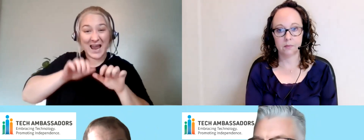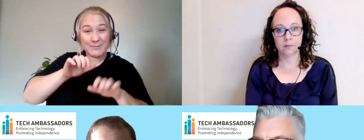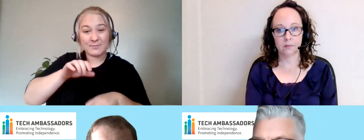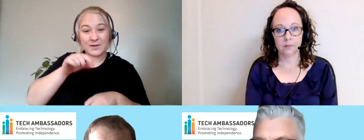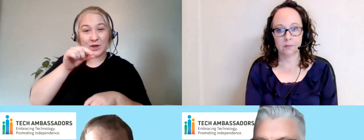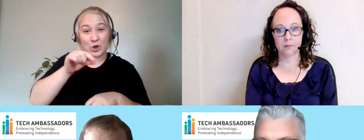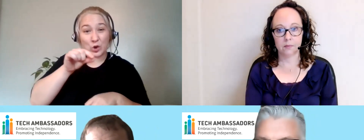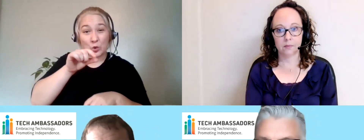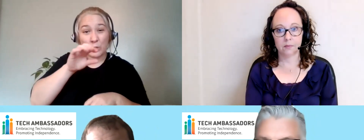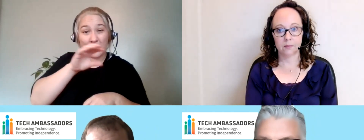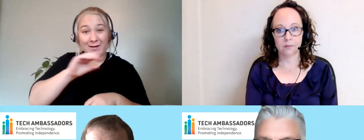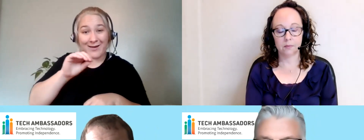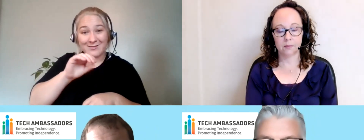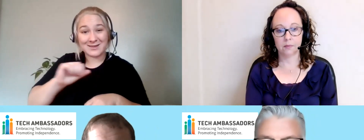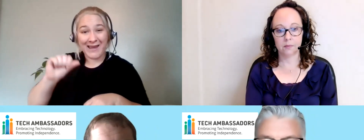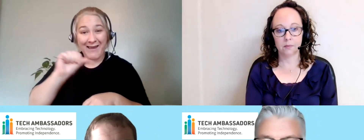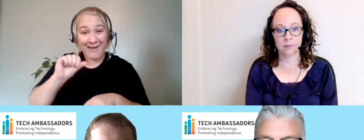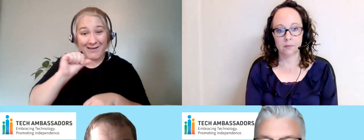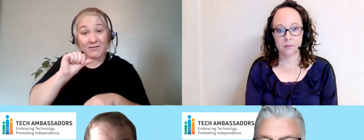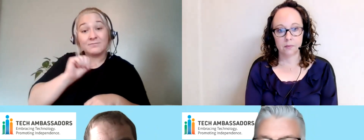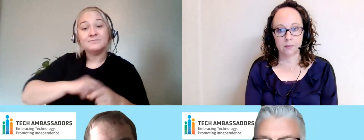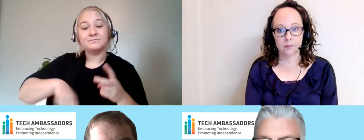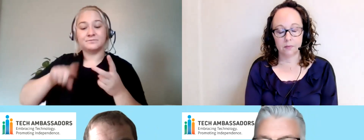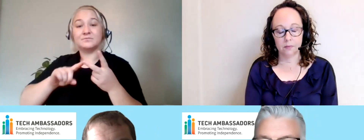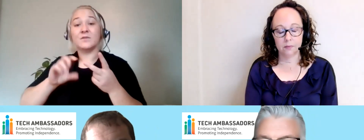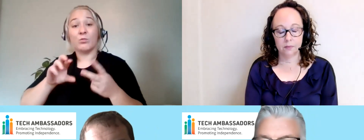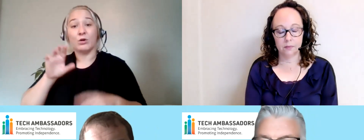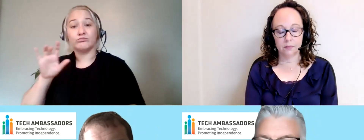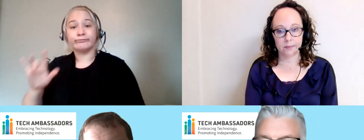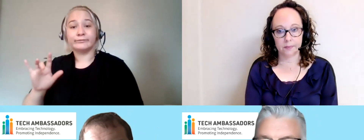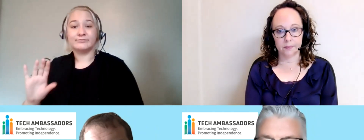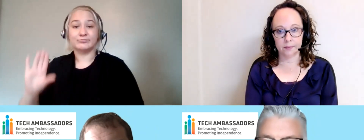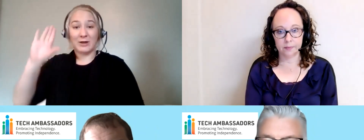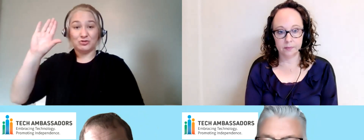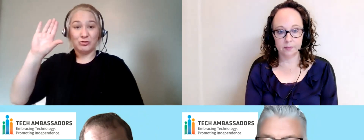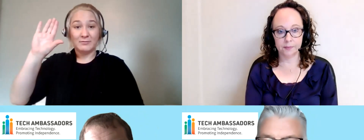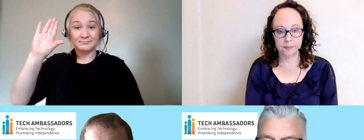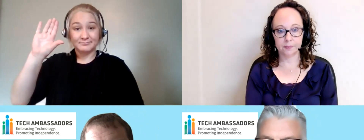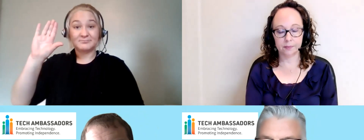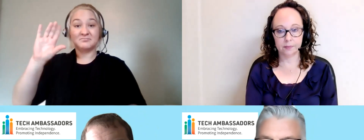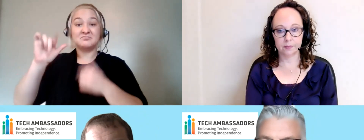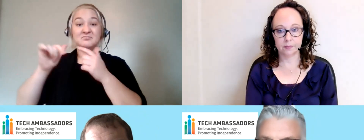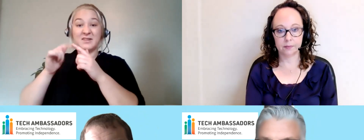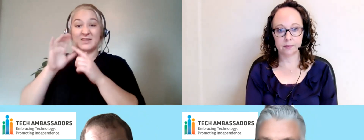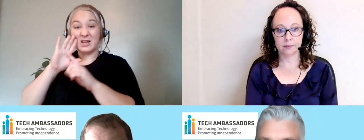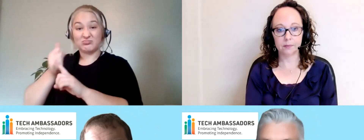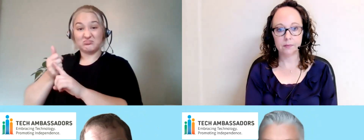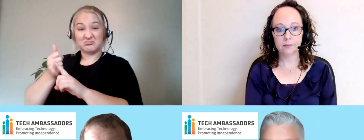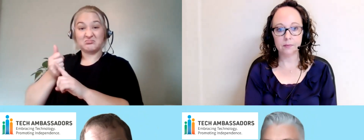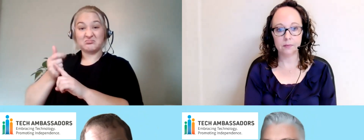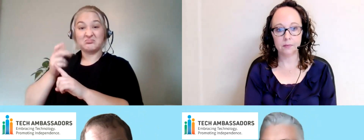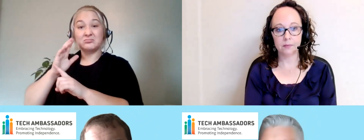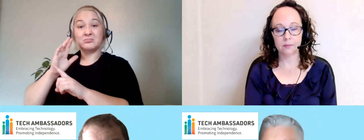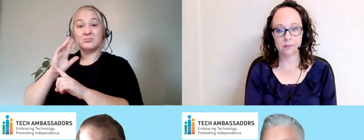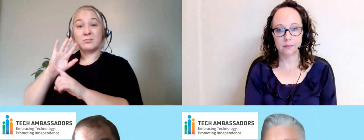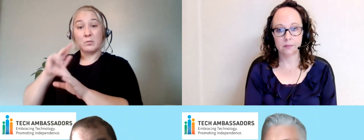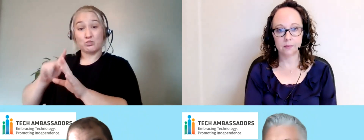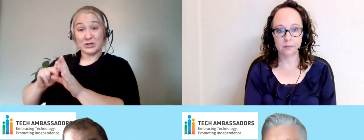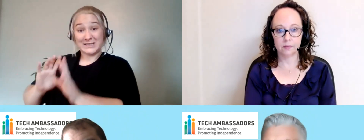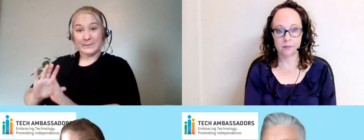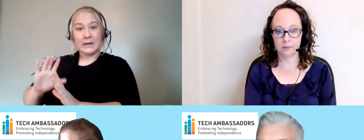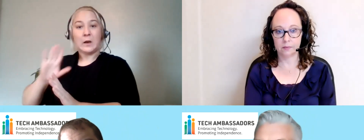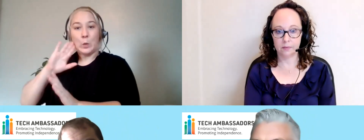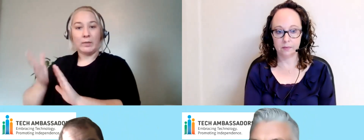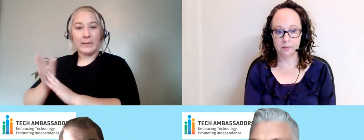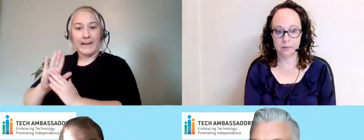hand and allow us to promote you to a panelist, where we can have you turn your audio and video